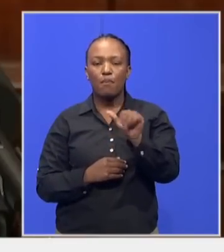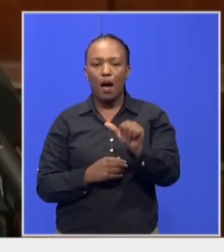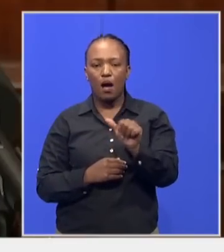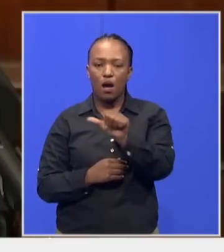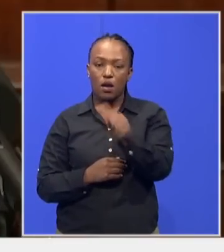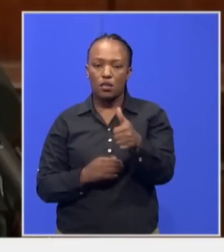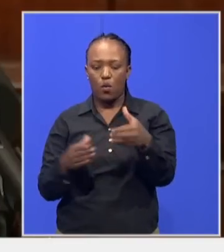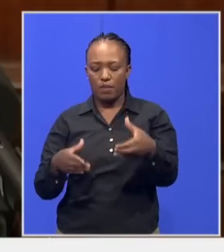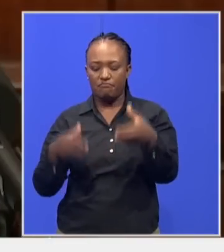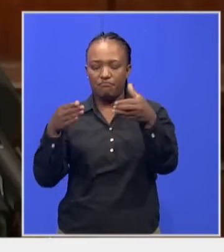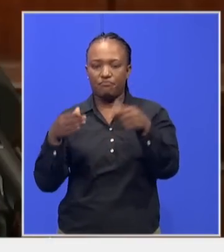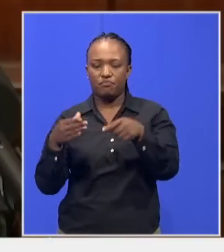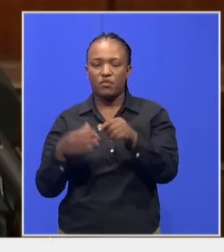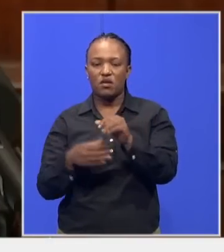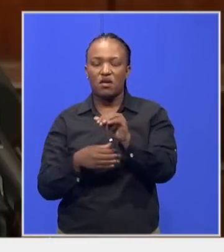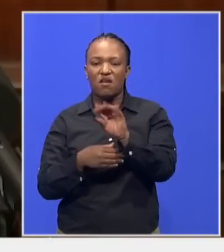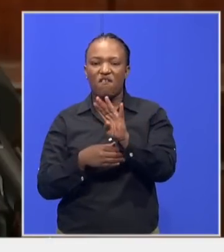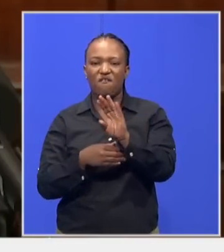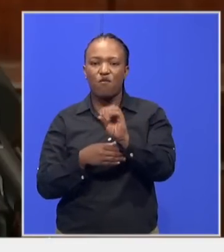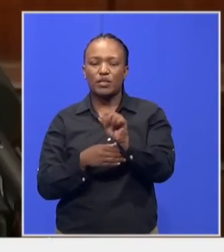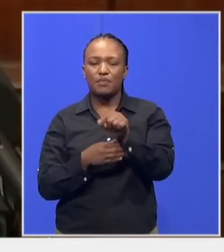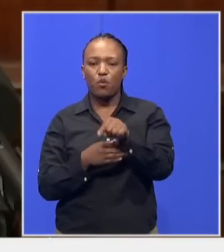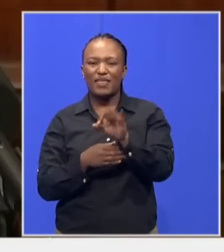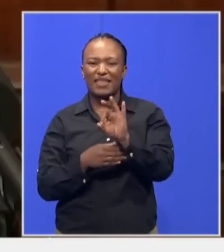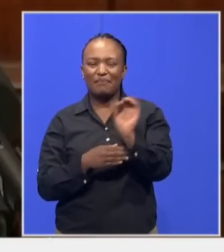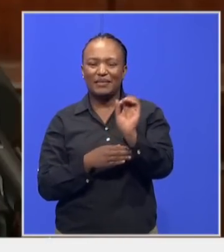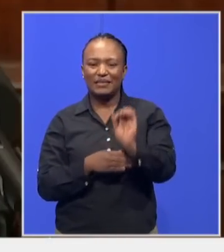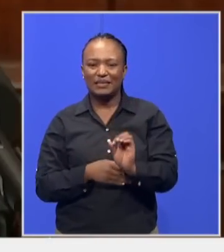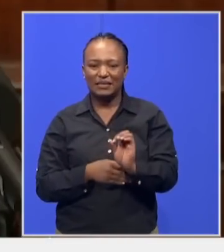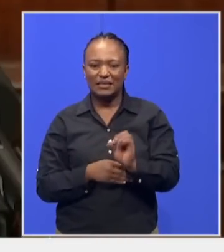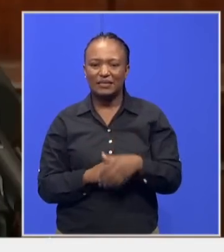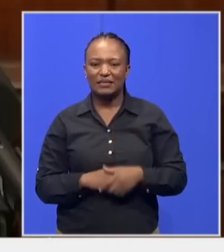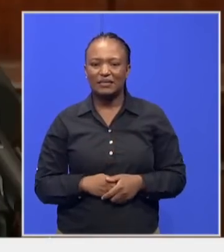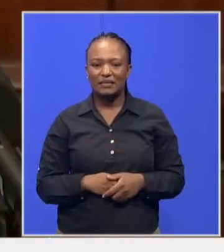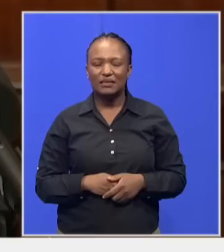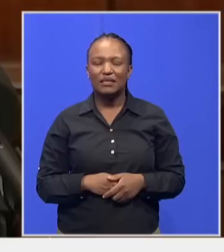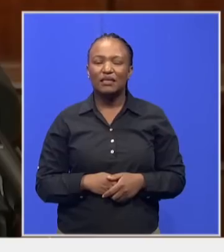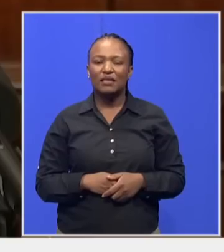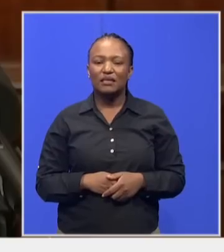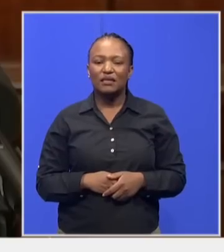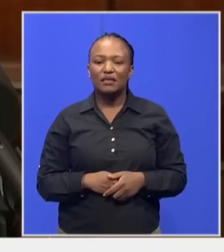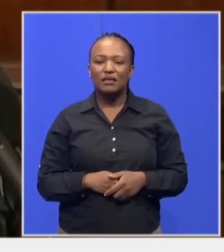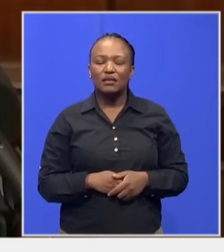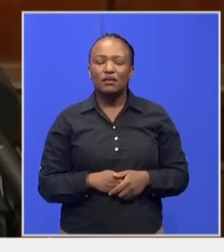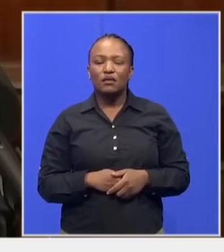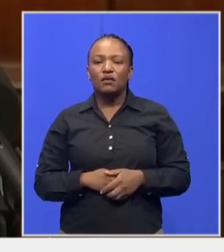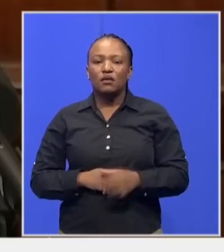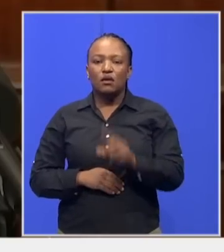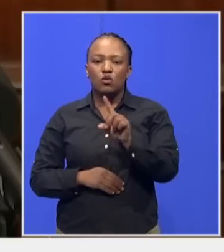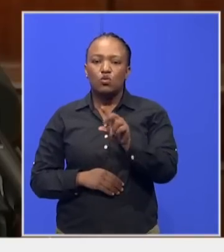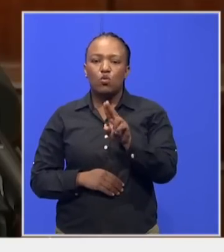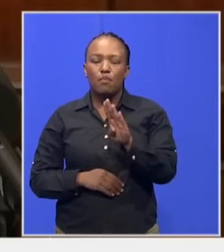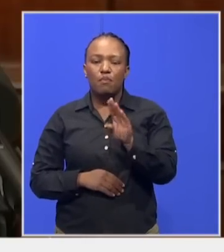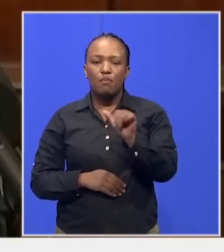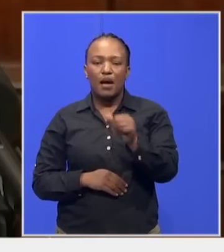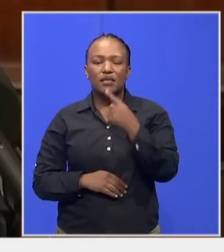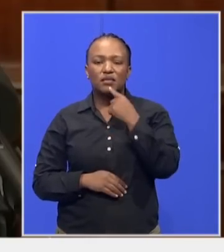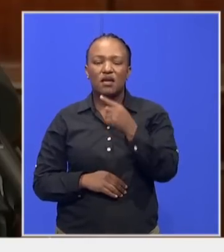us 40.34%. So essentially when you go to Duva, there's 60% that